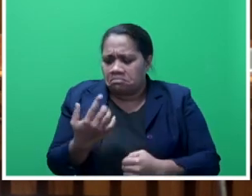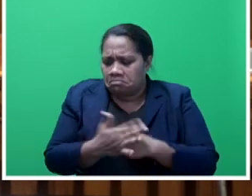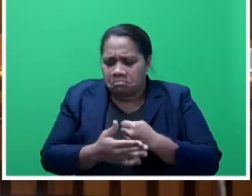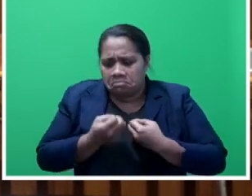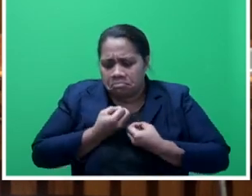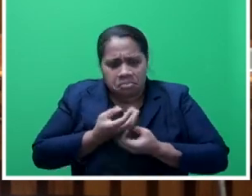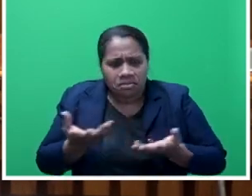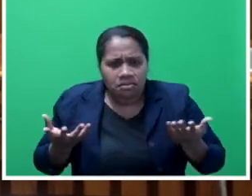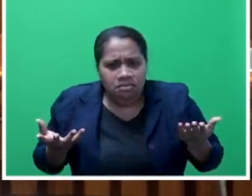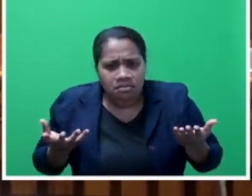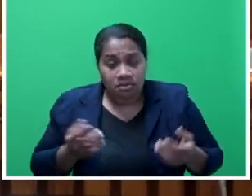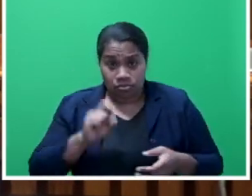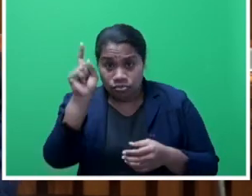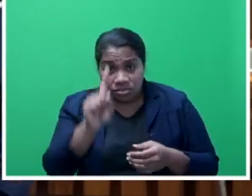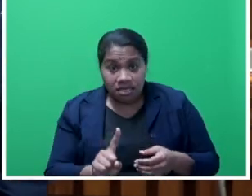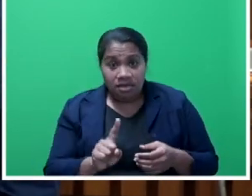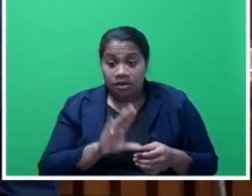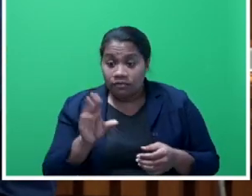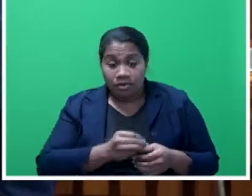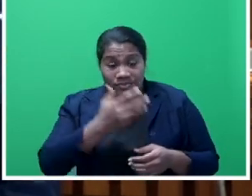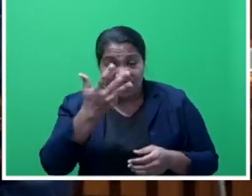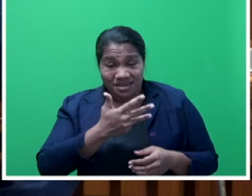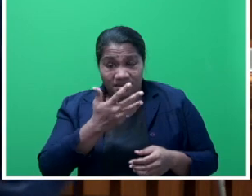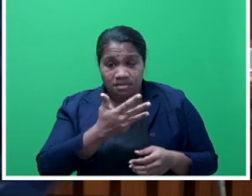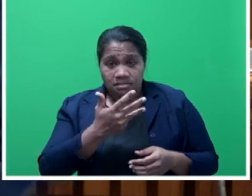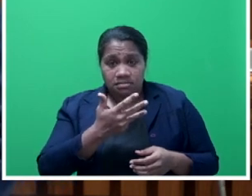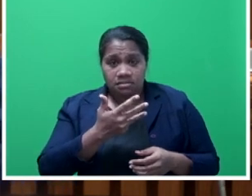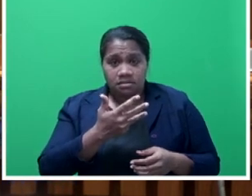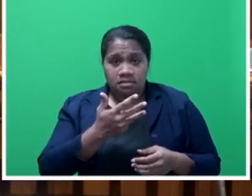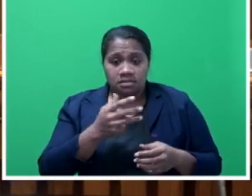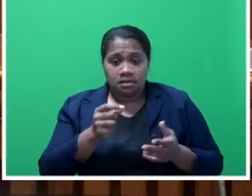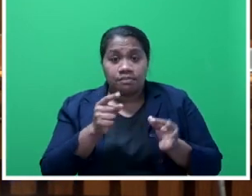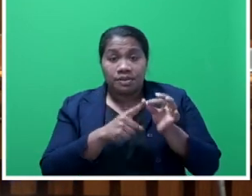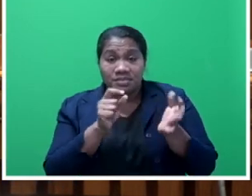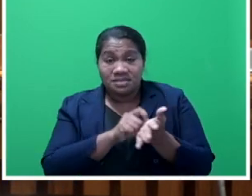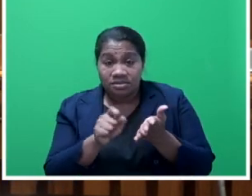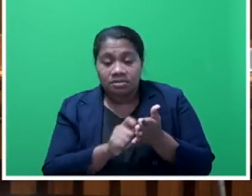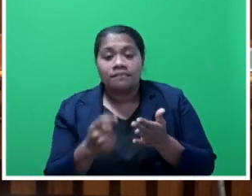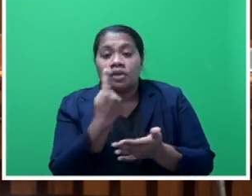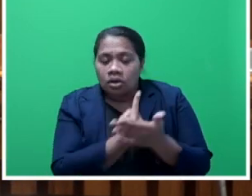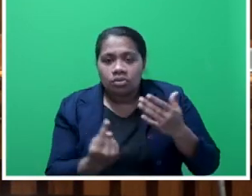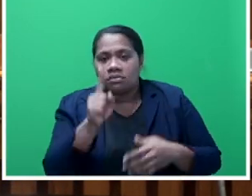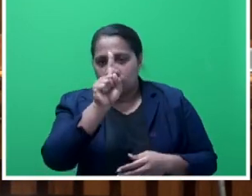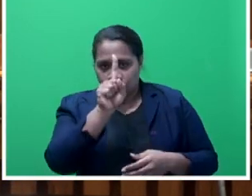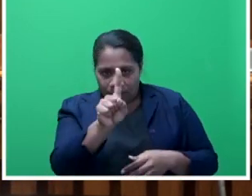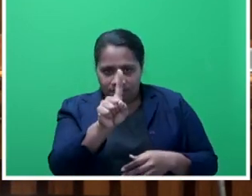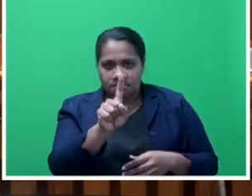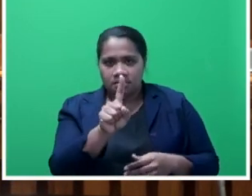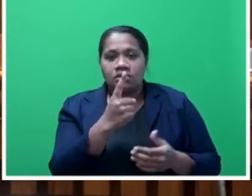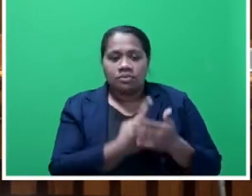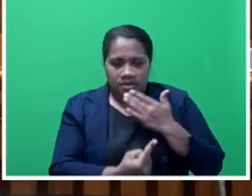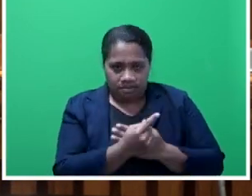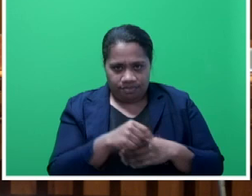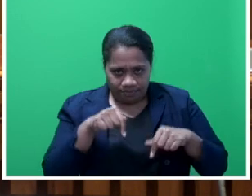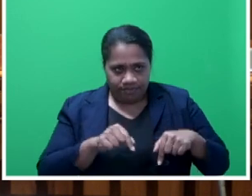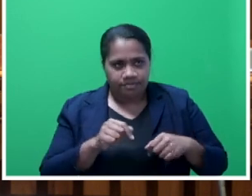Speaker, sir, out of the 19 odd permanent secretaries, only one is a foreign national. 2 of them hold dual